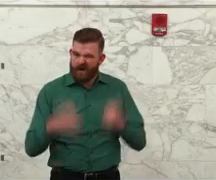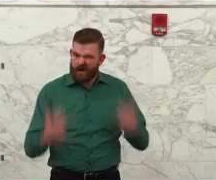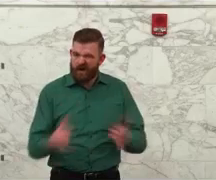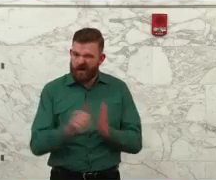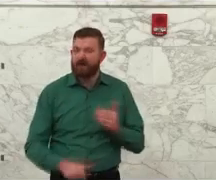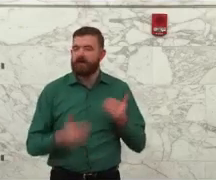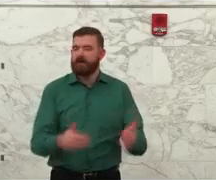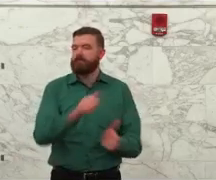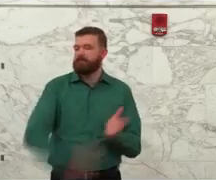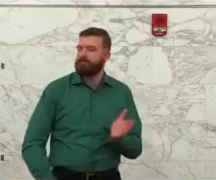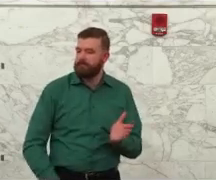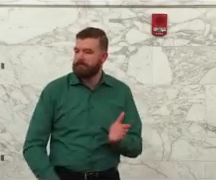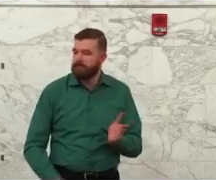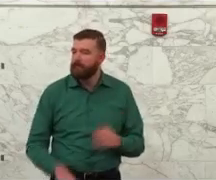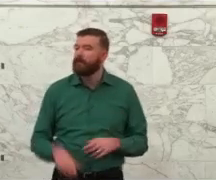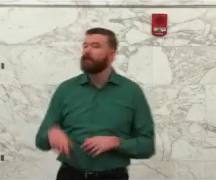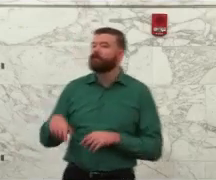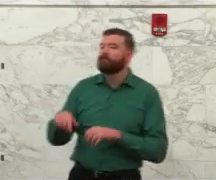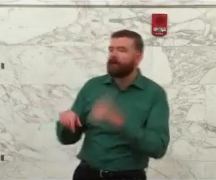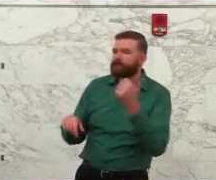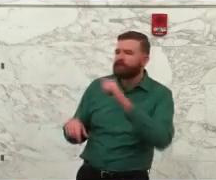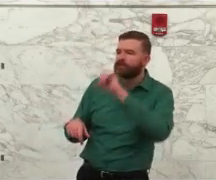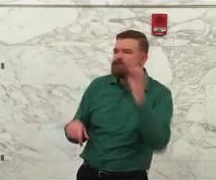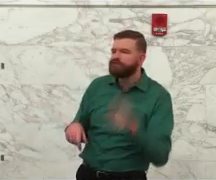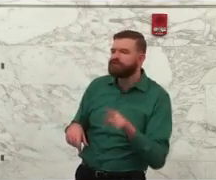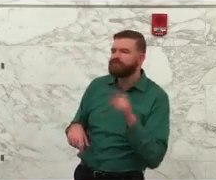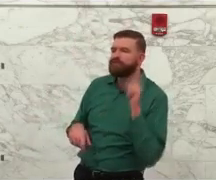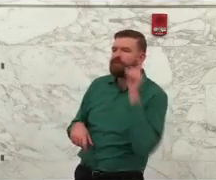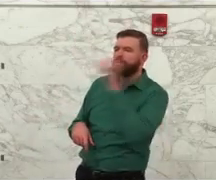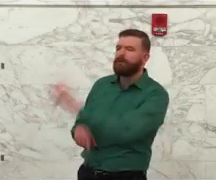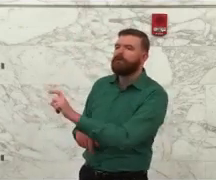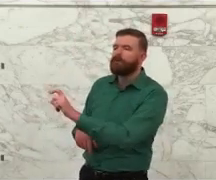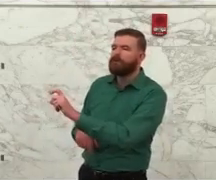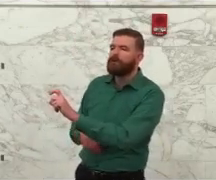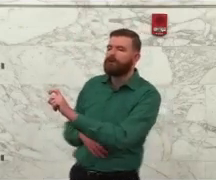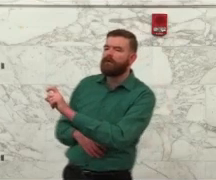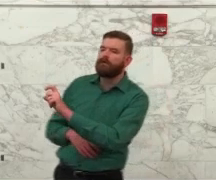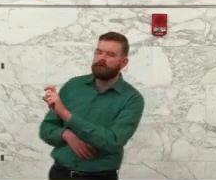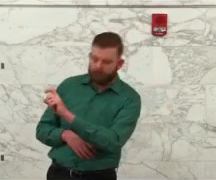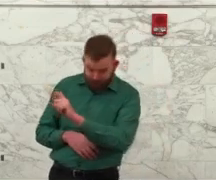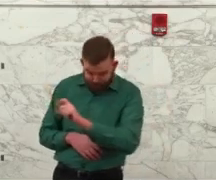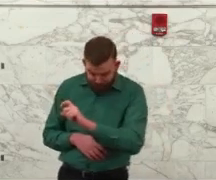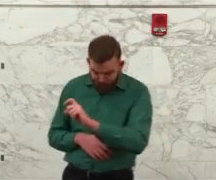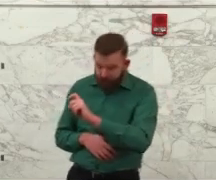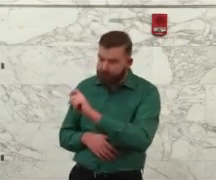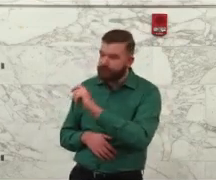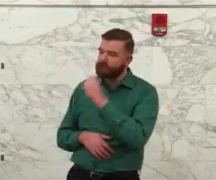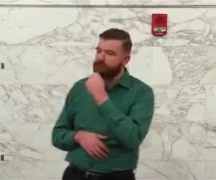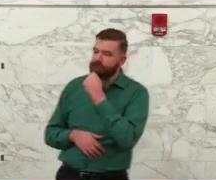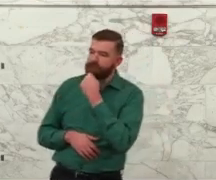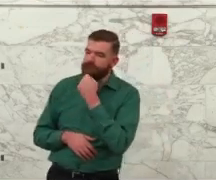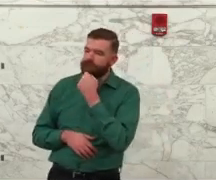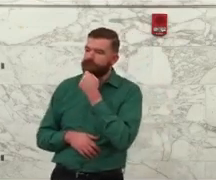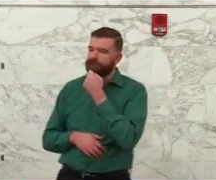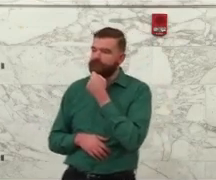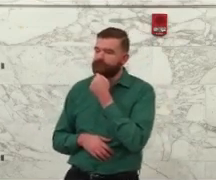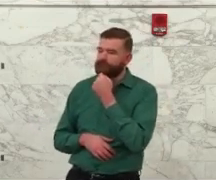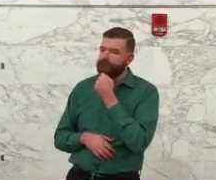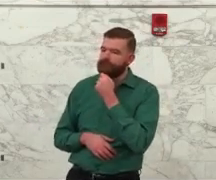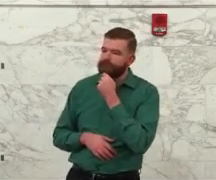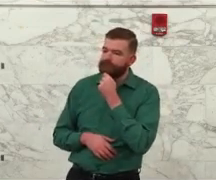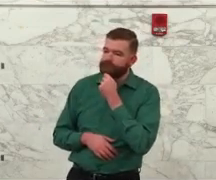Charlie Cradville, New Brunswick today. New Brunswick, we got 3 out of 4 people are renters. There hasn't been a lot of guidance for renters or landlords